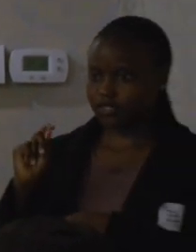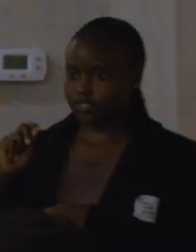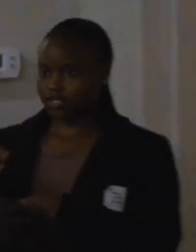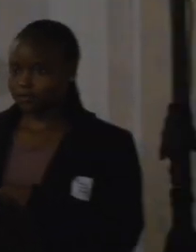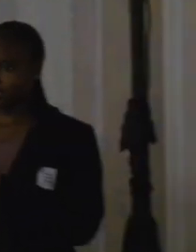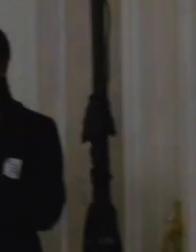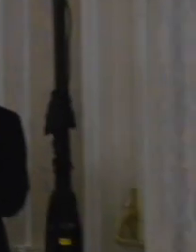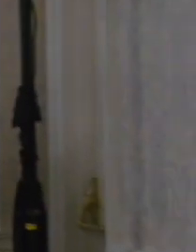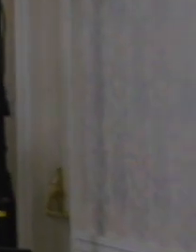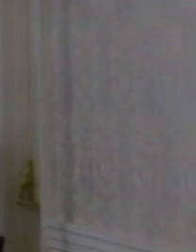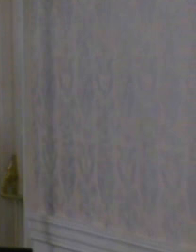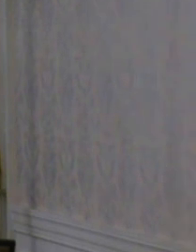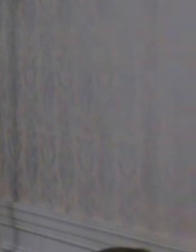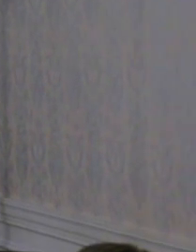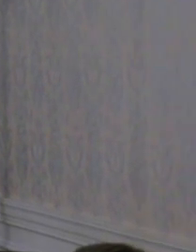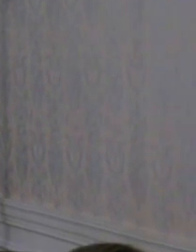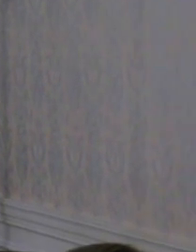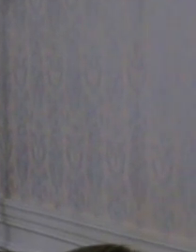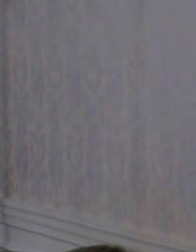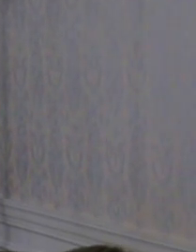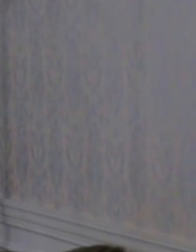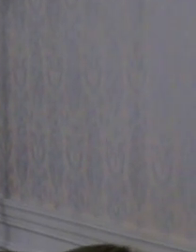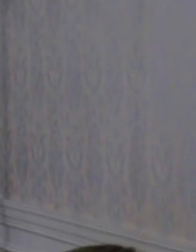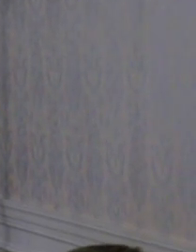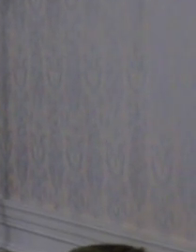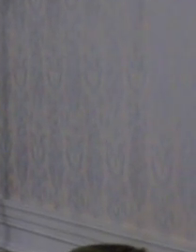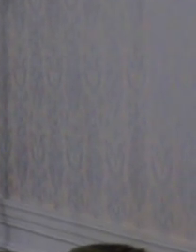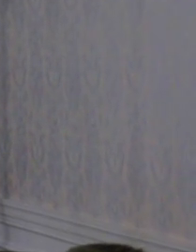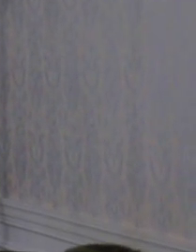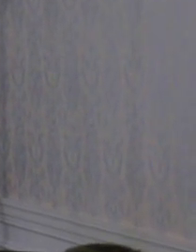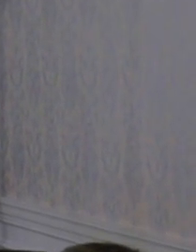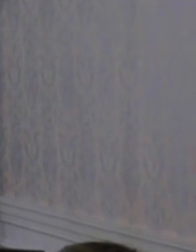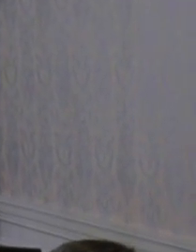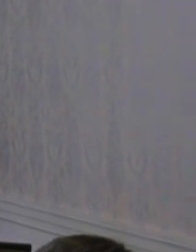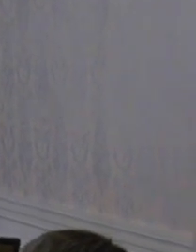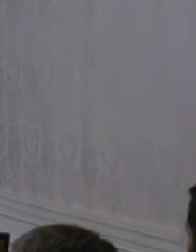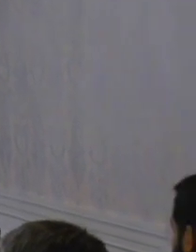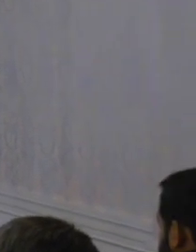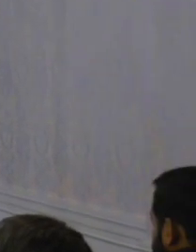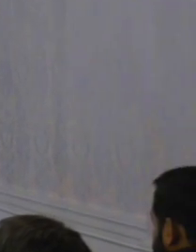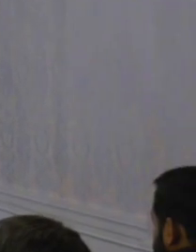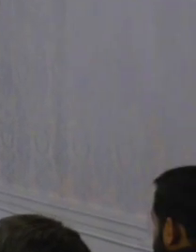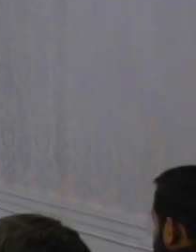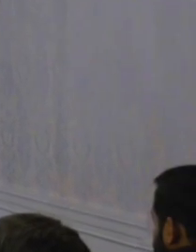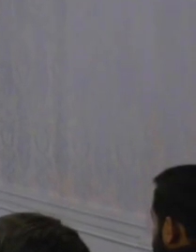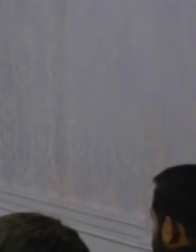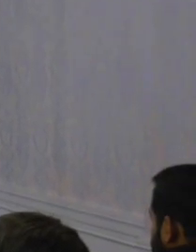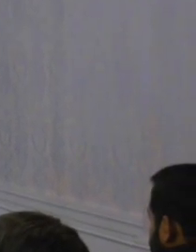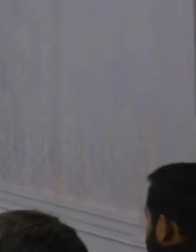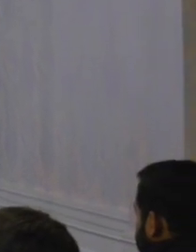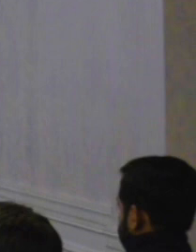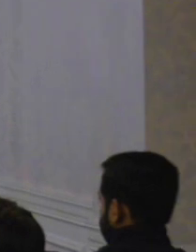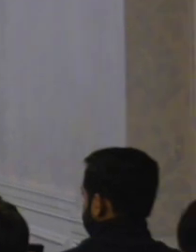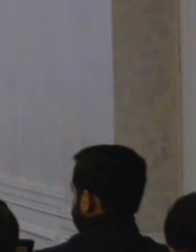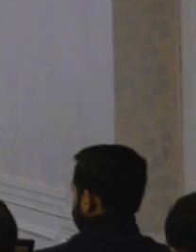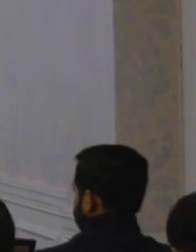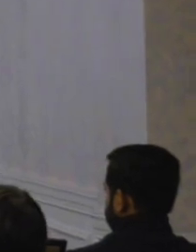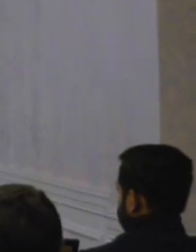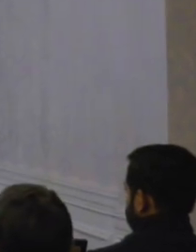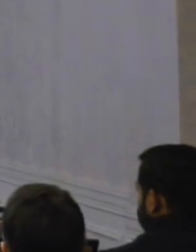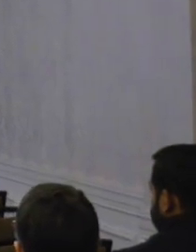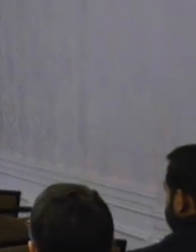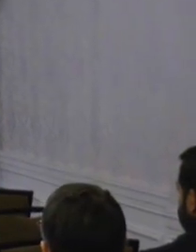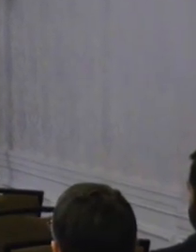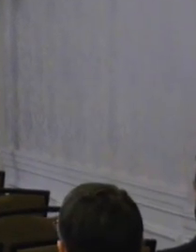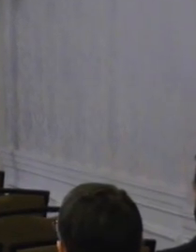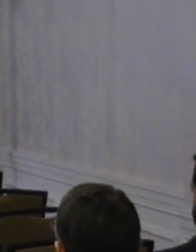for educators, but then specifically in our current times, where we have all